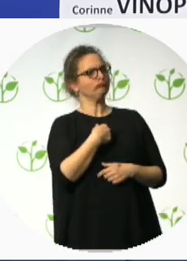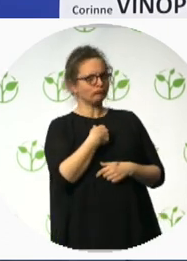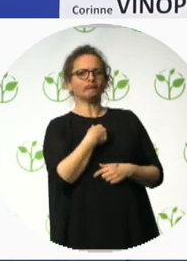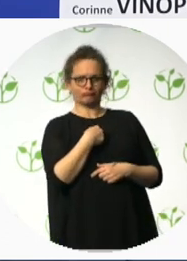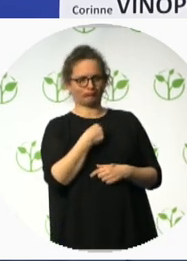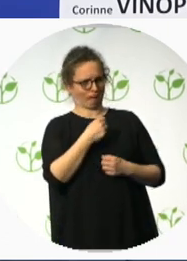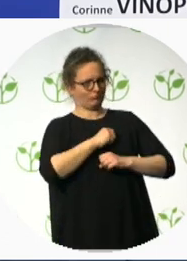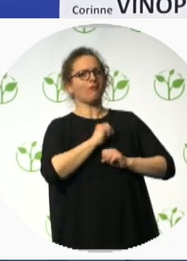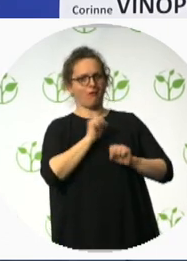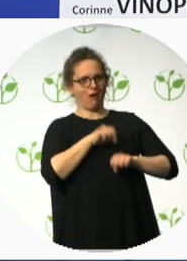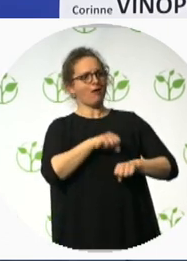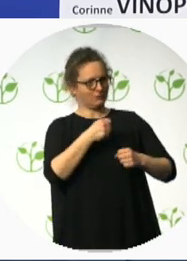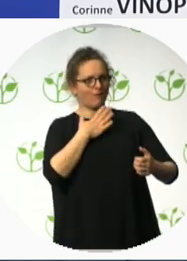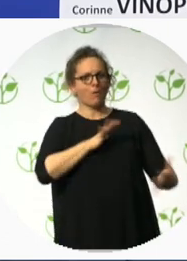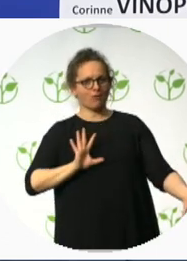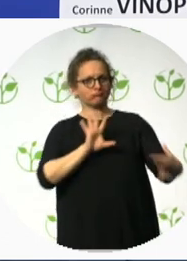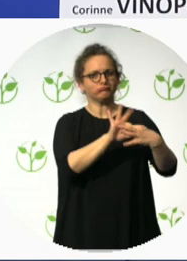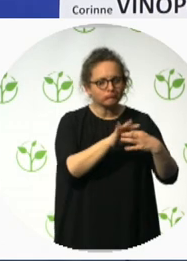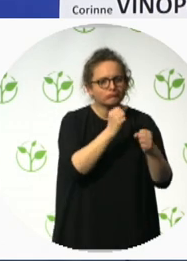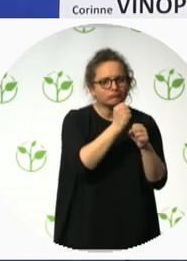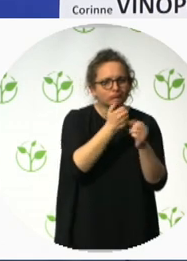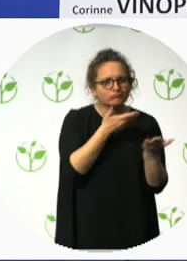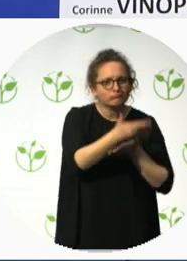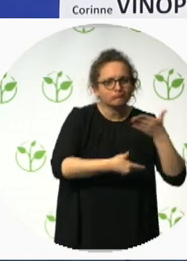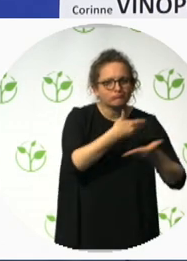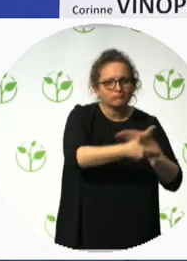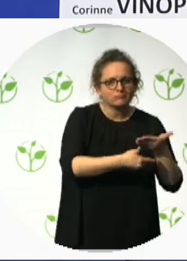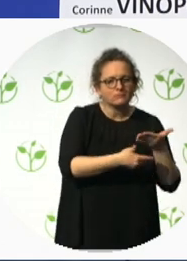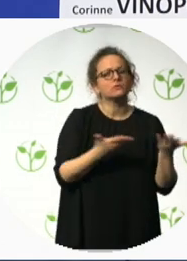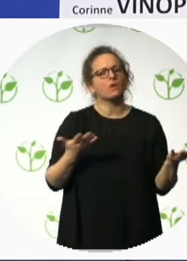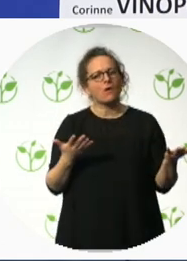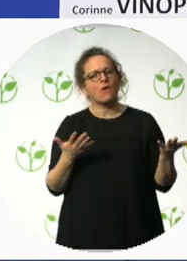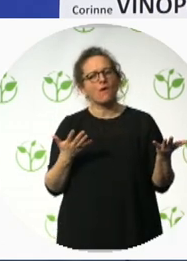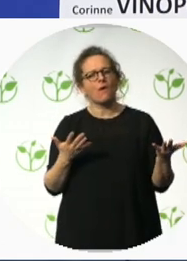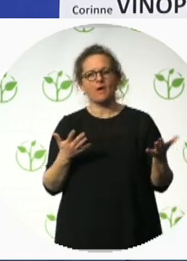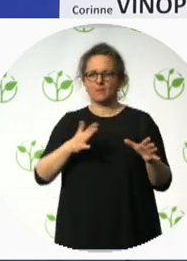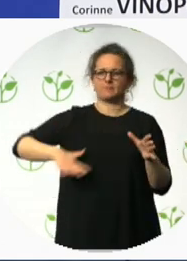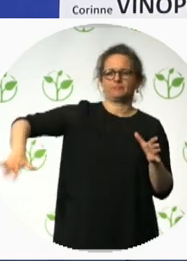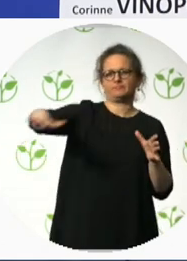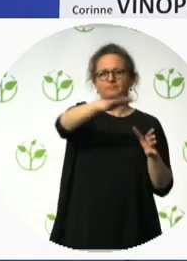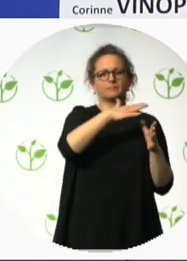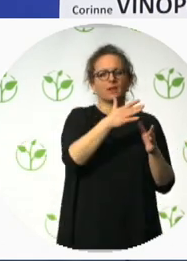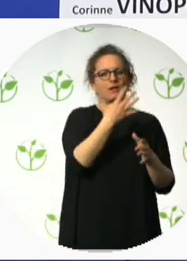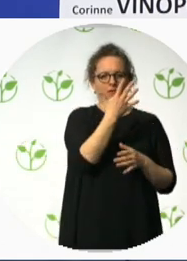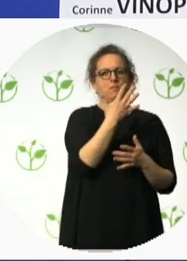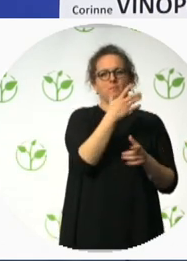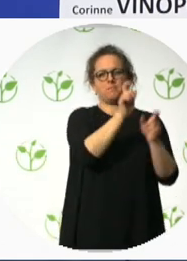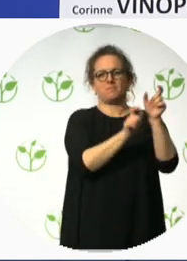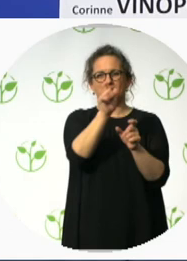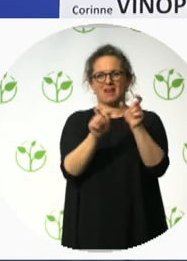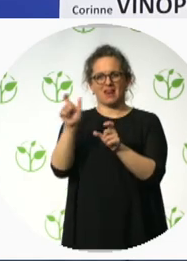So that was sort of new for them over there. But essentially, like I said, we have